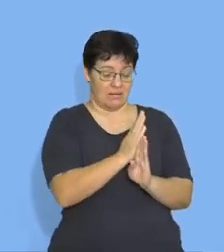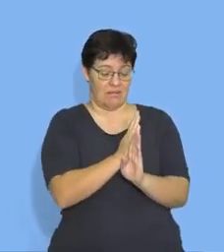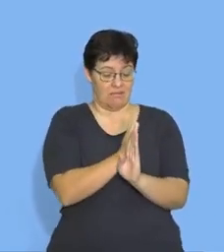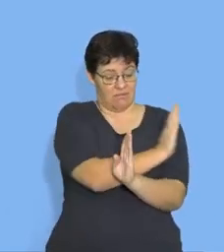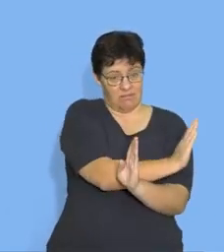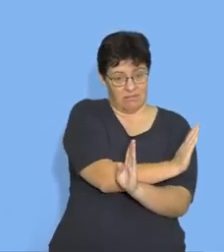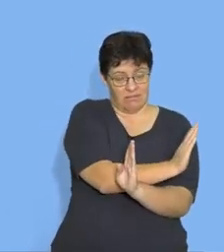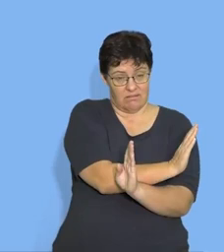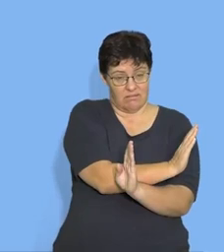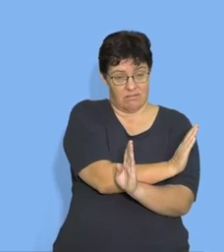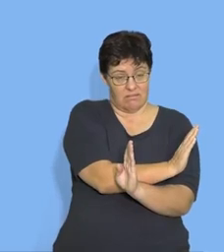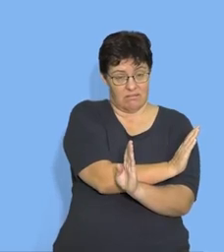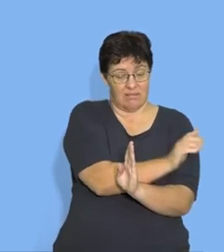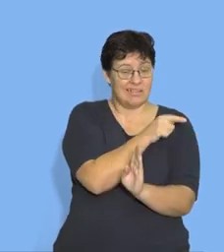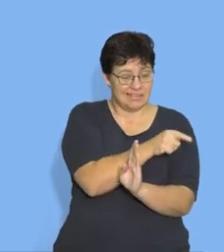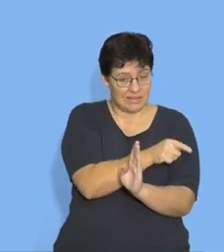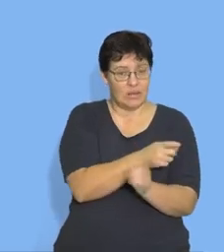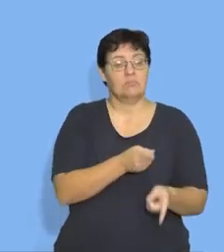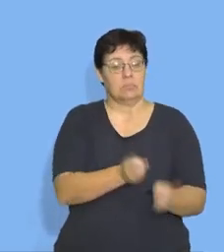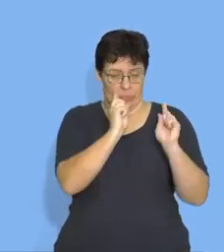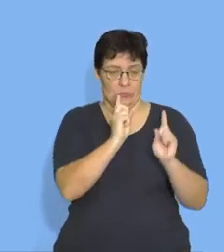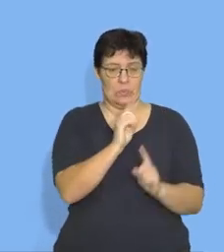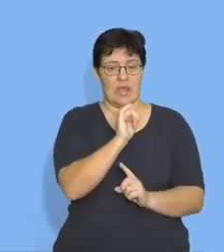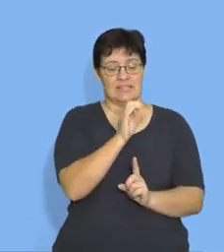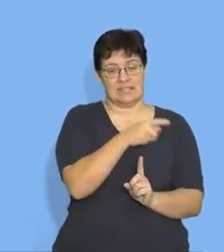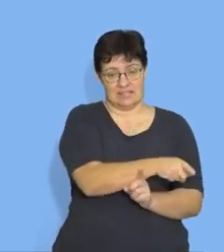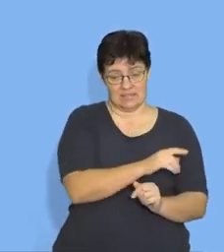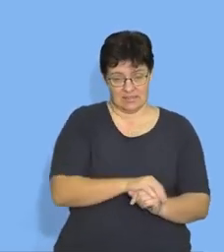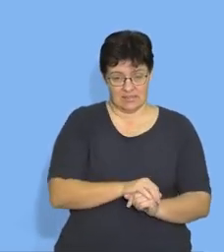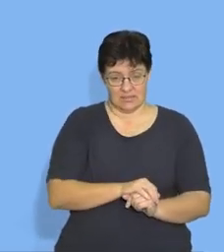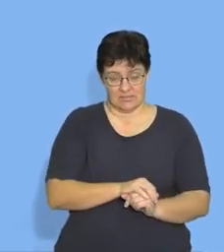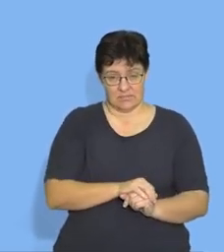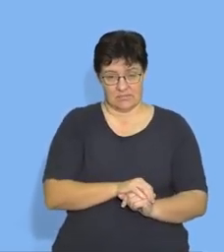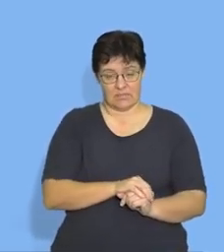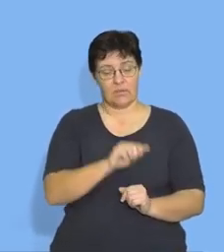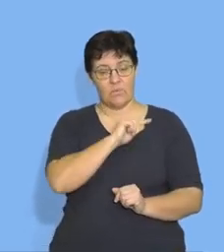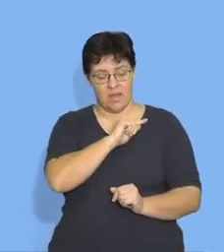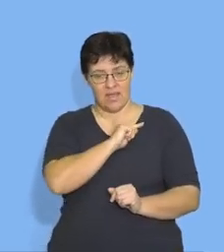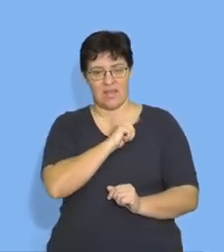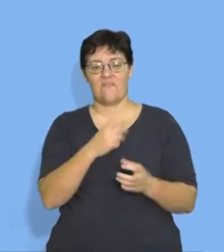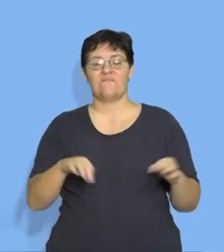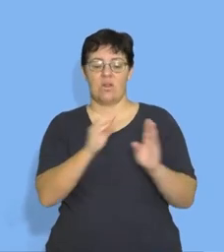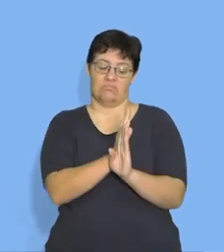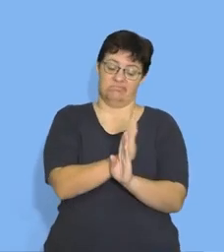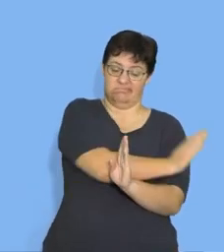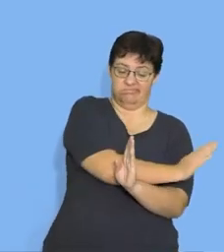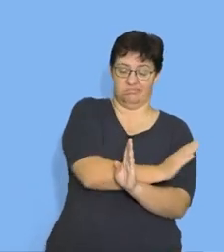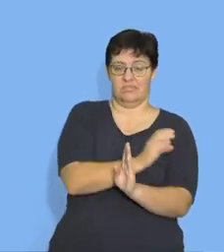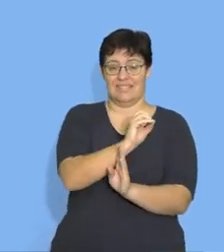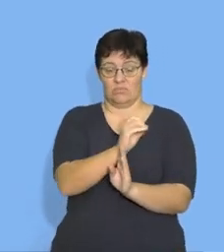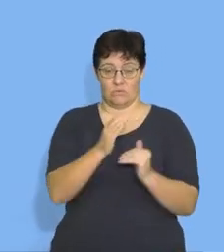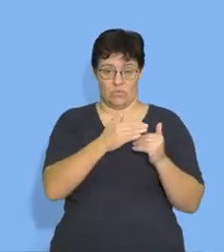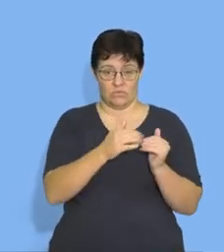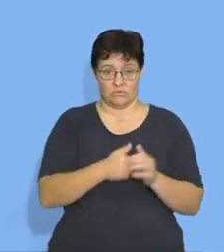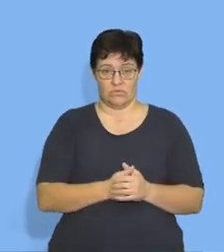there's greater strength of acidity. So this is high acidity because this value is closer to 0, okay? And